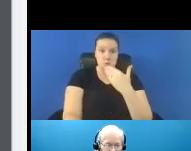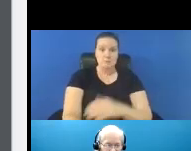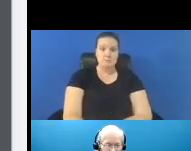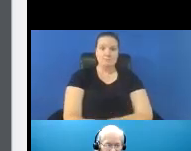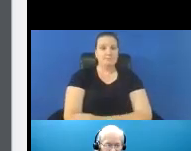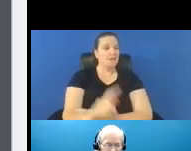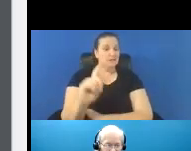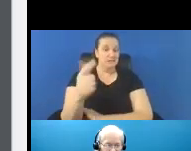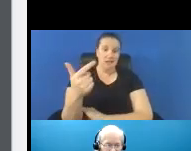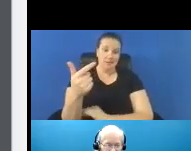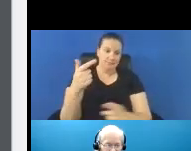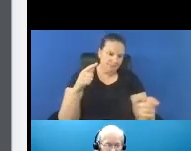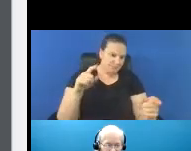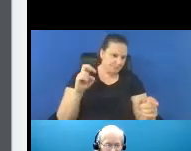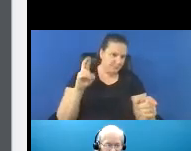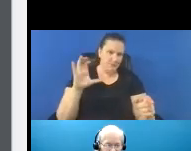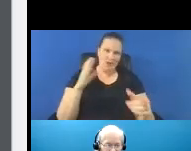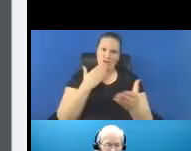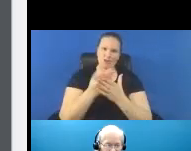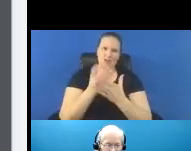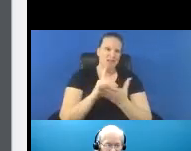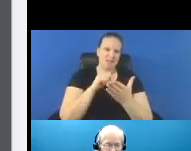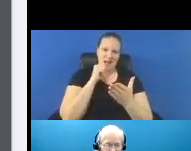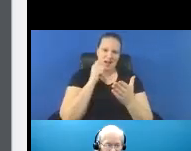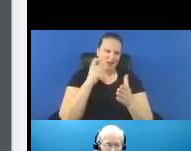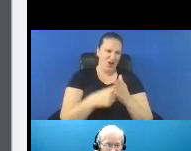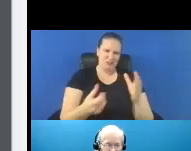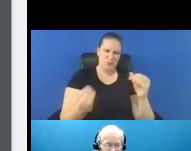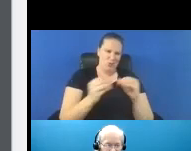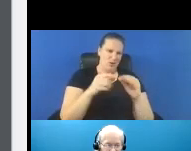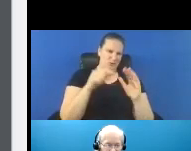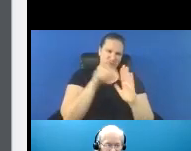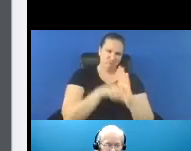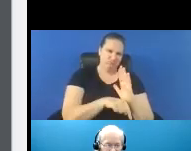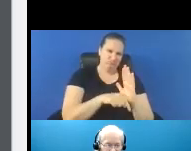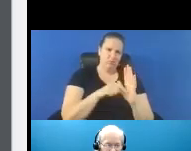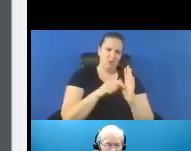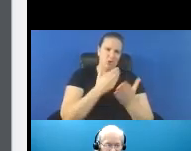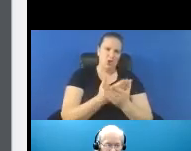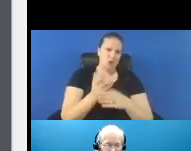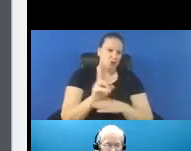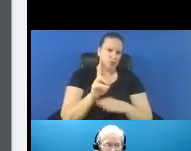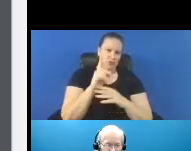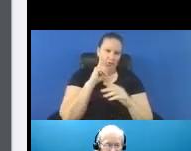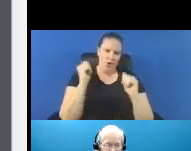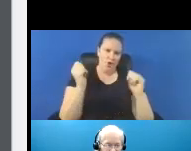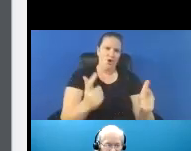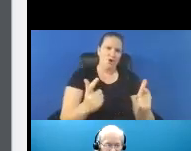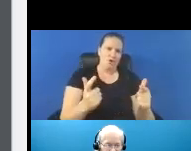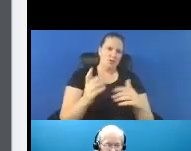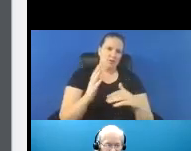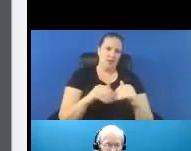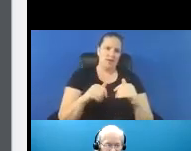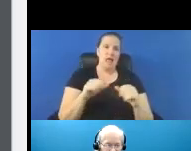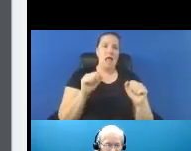that. I think it's just with good design. It doesn't cost anything additional, and it allows for all use rather than just able